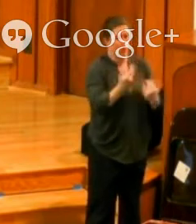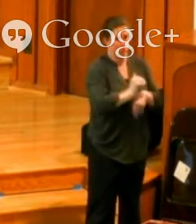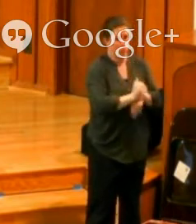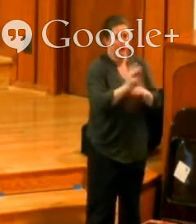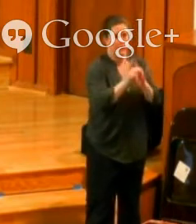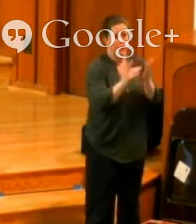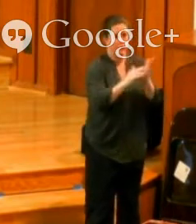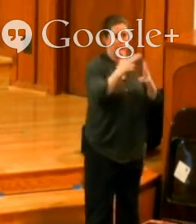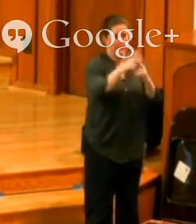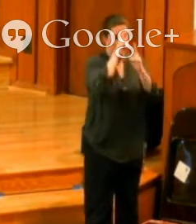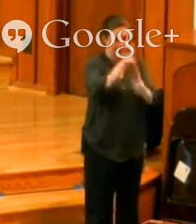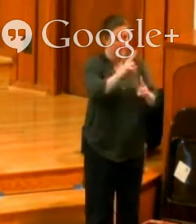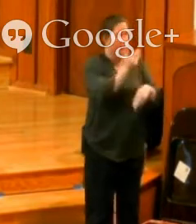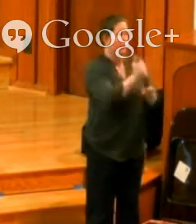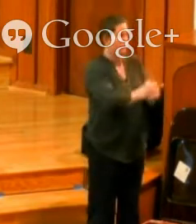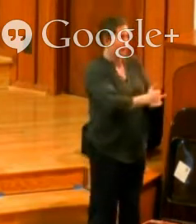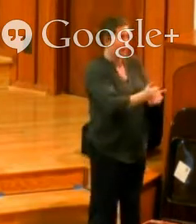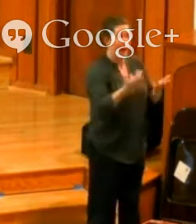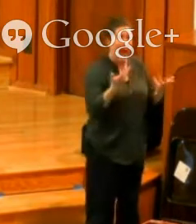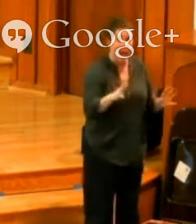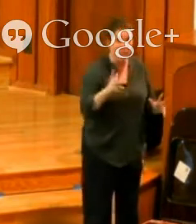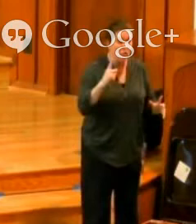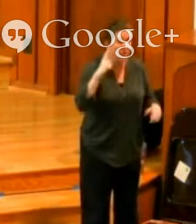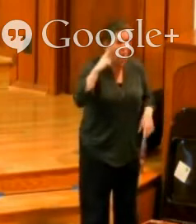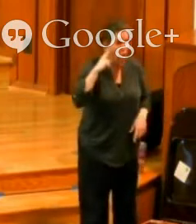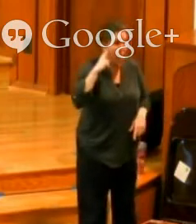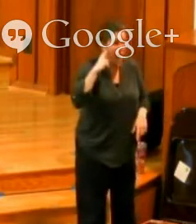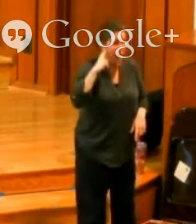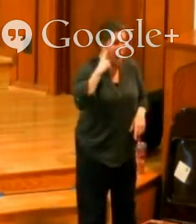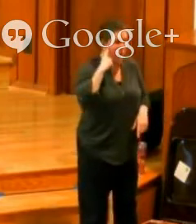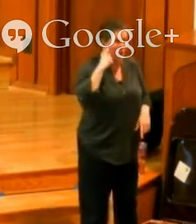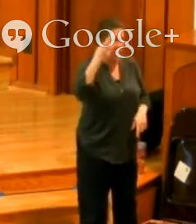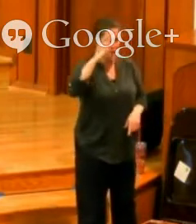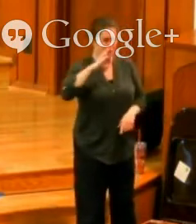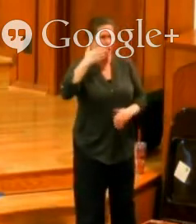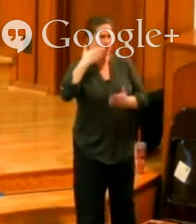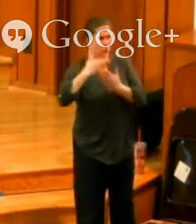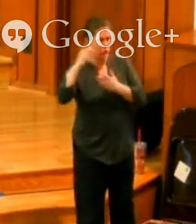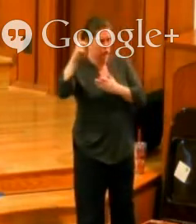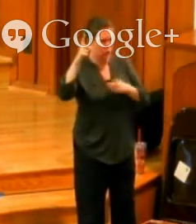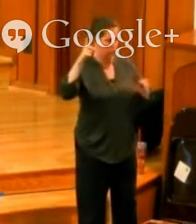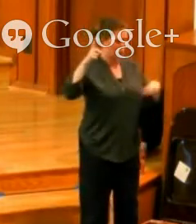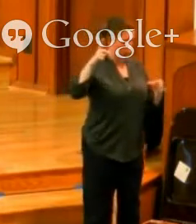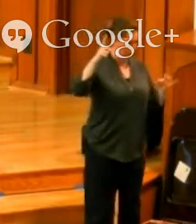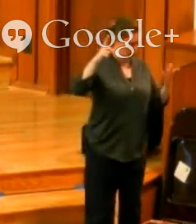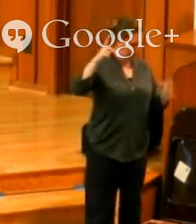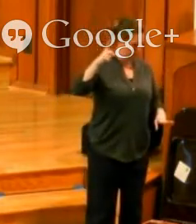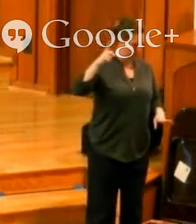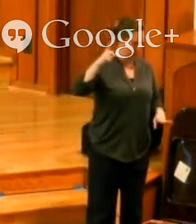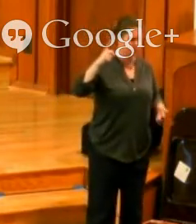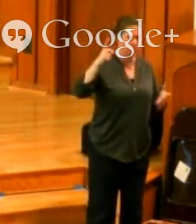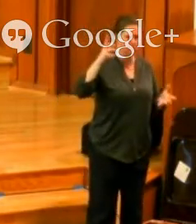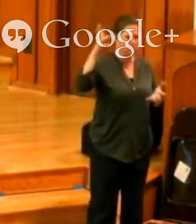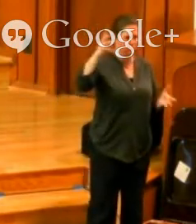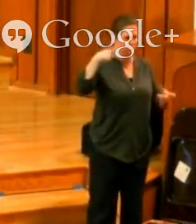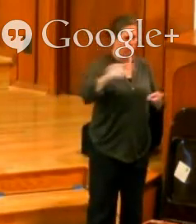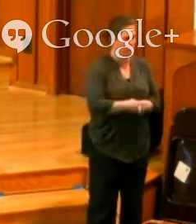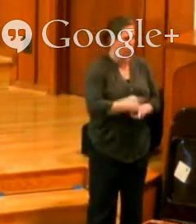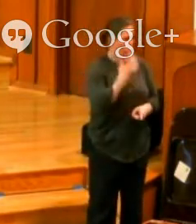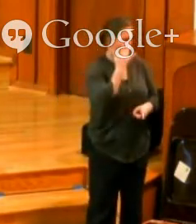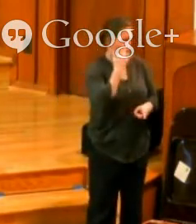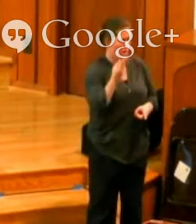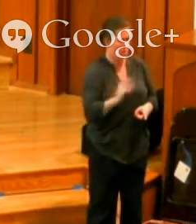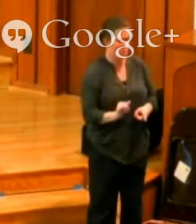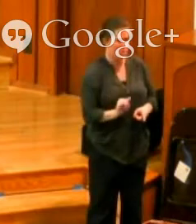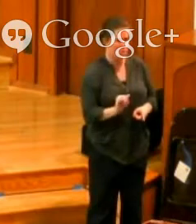asked that question before? If God is so good, then why is the world so bad? How many of you have asked that before? Or I've thought that before, or I've